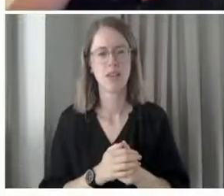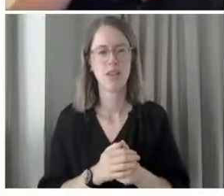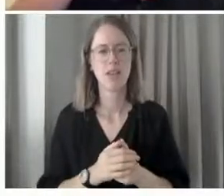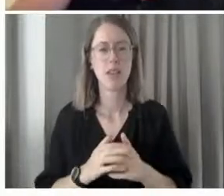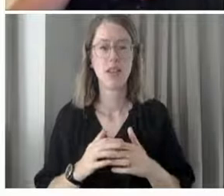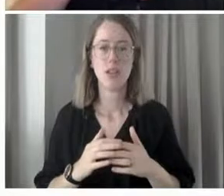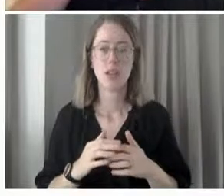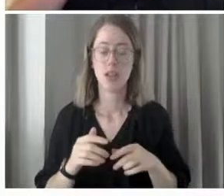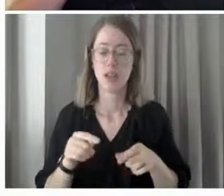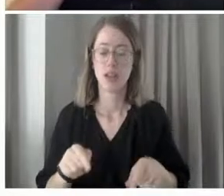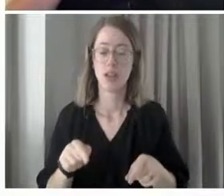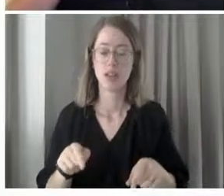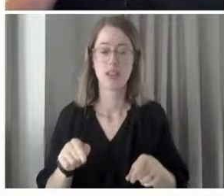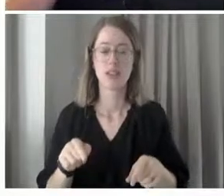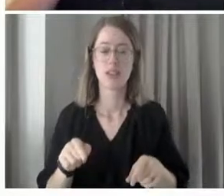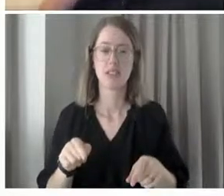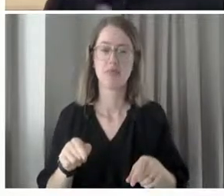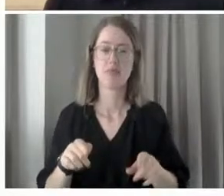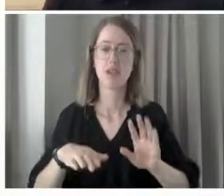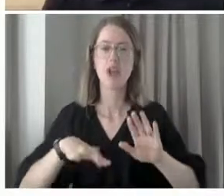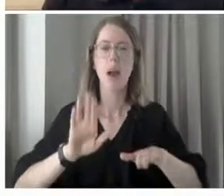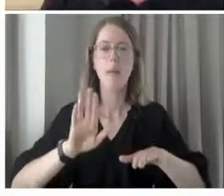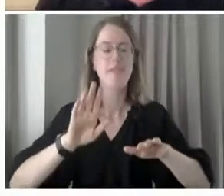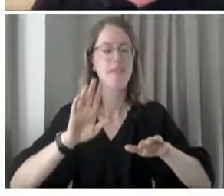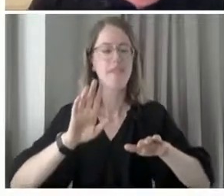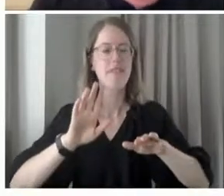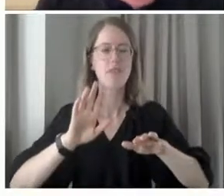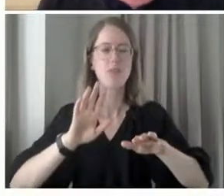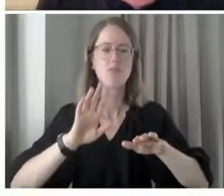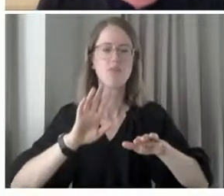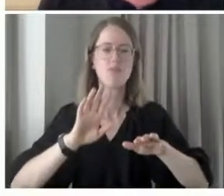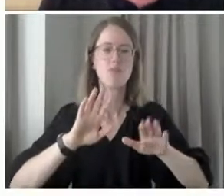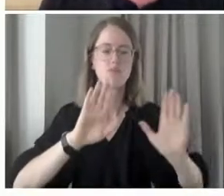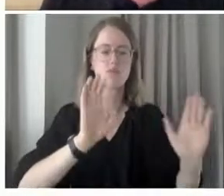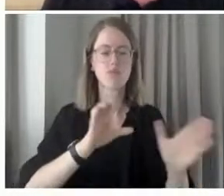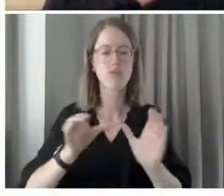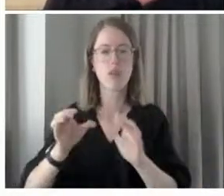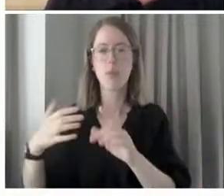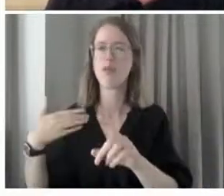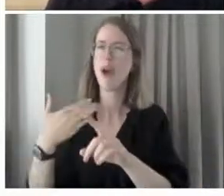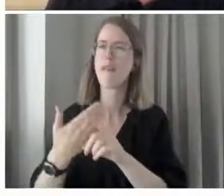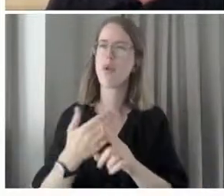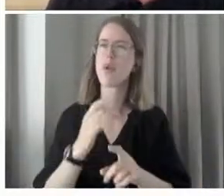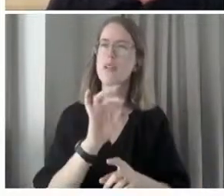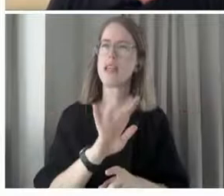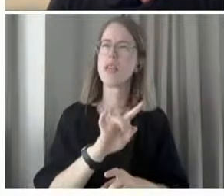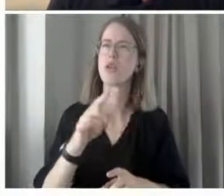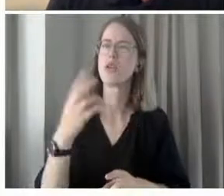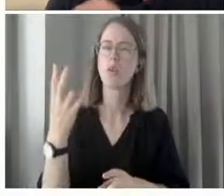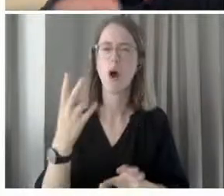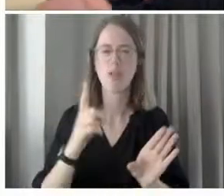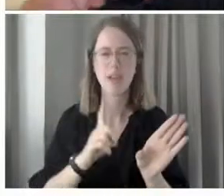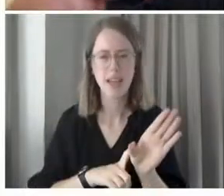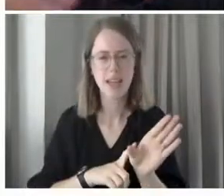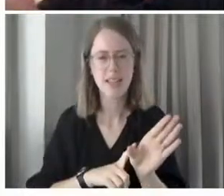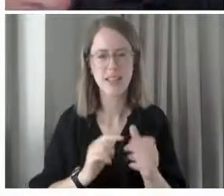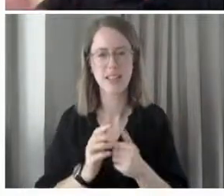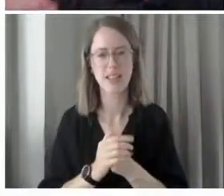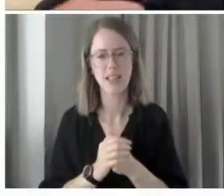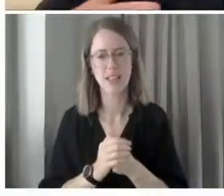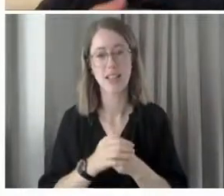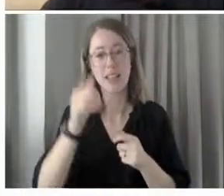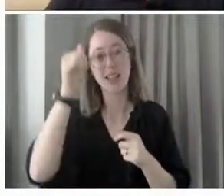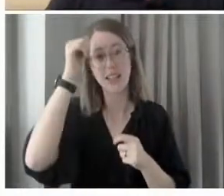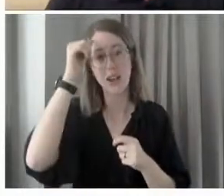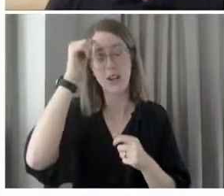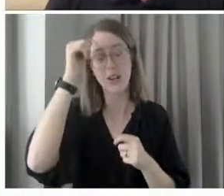It's been around for about 10 years. I say that, I think it's probably 12, because I don't know if you find yourself having to add on 2 years for